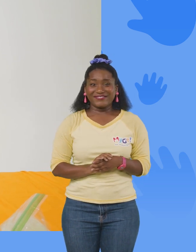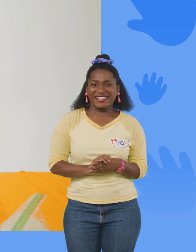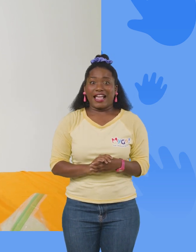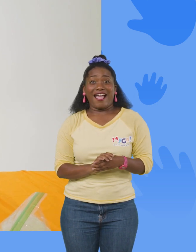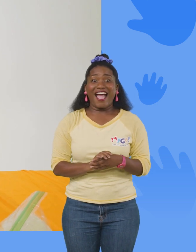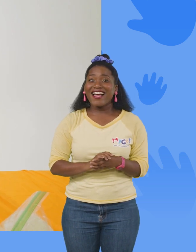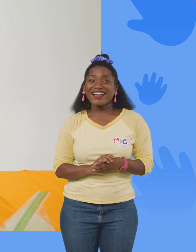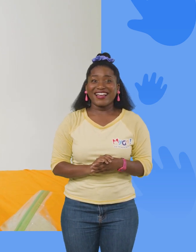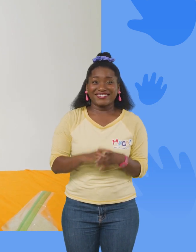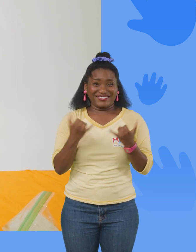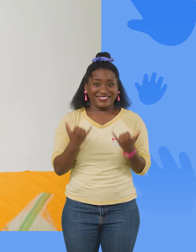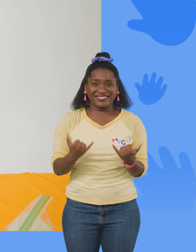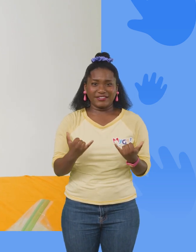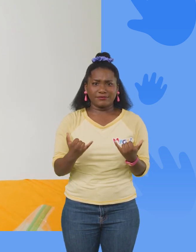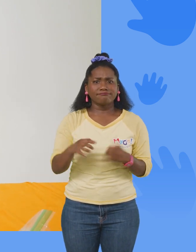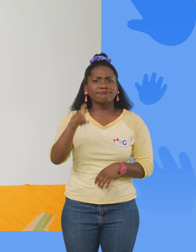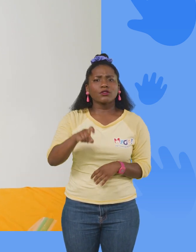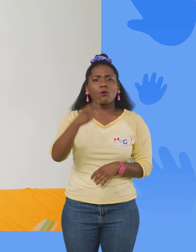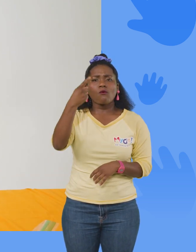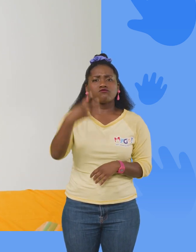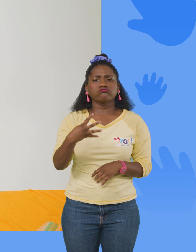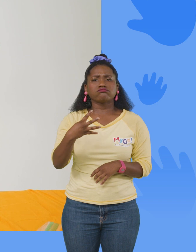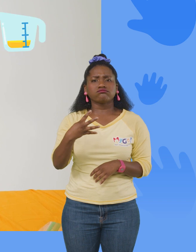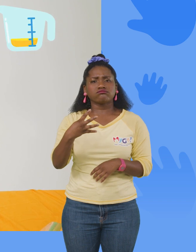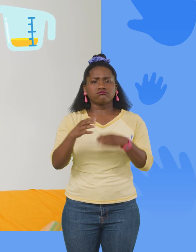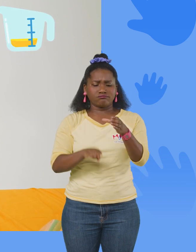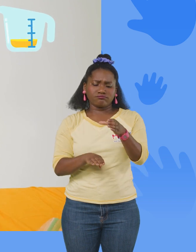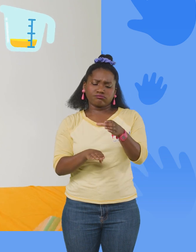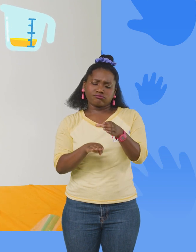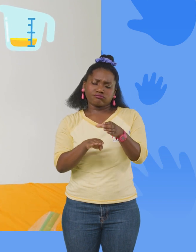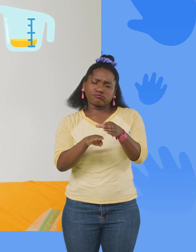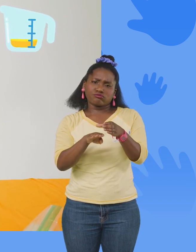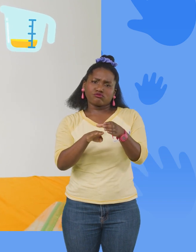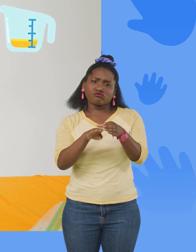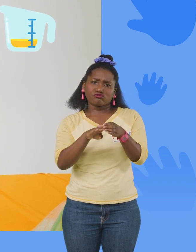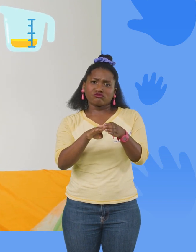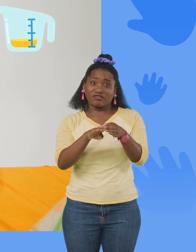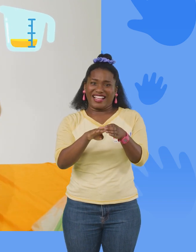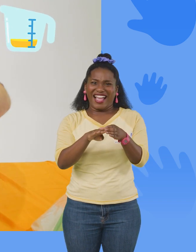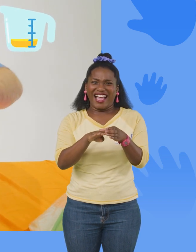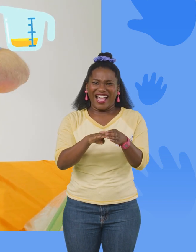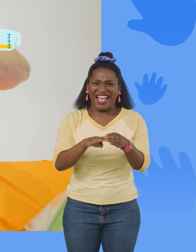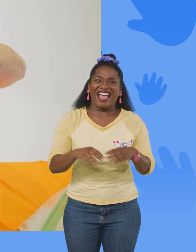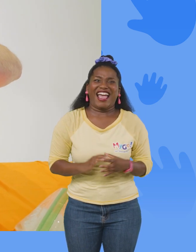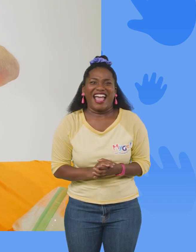All right. Okay, now we need one quarter of a cup of water.